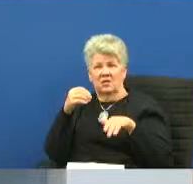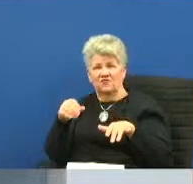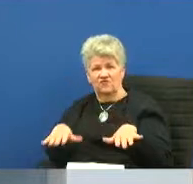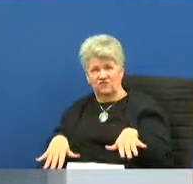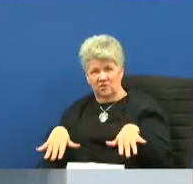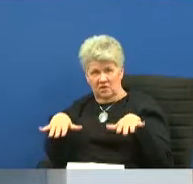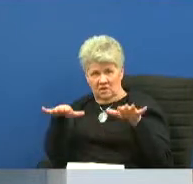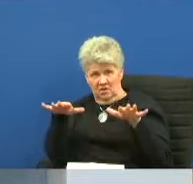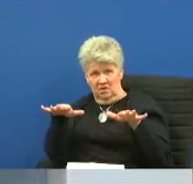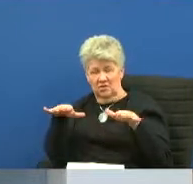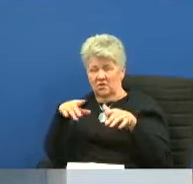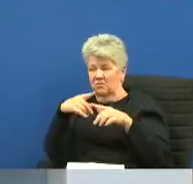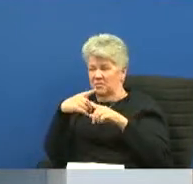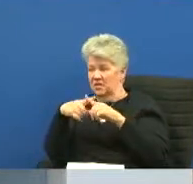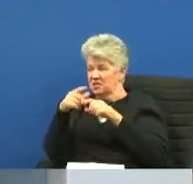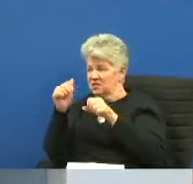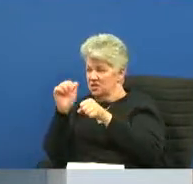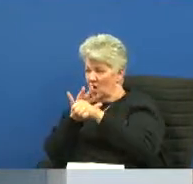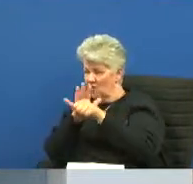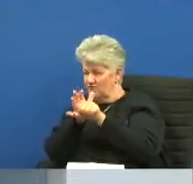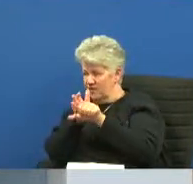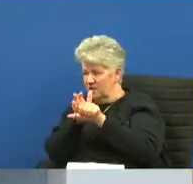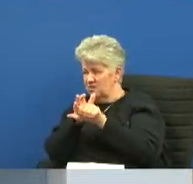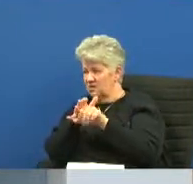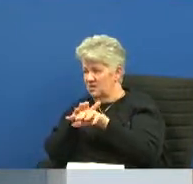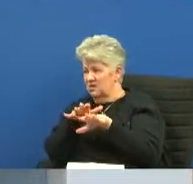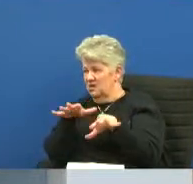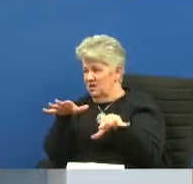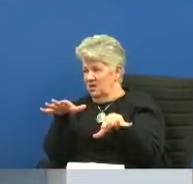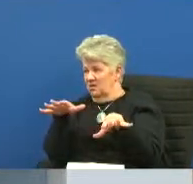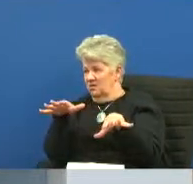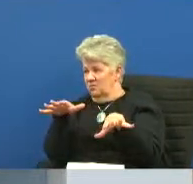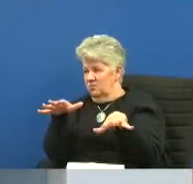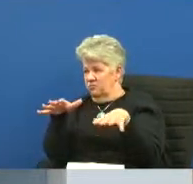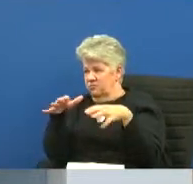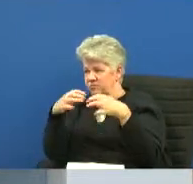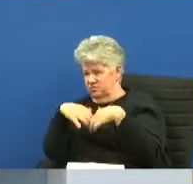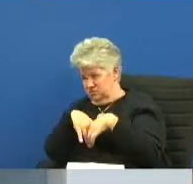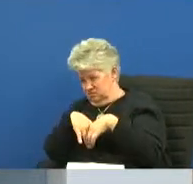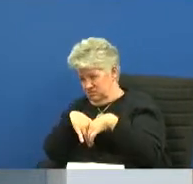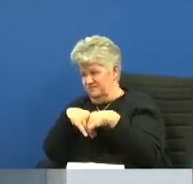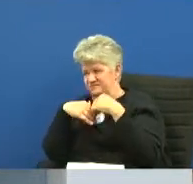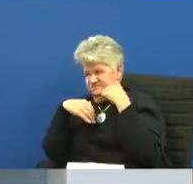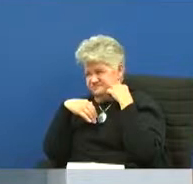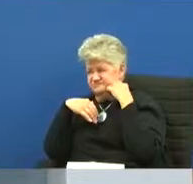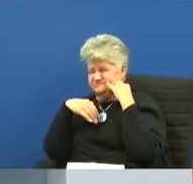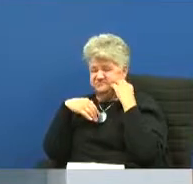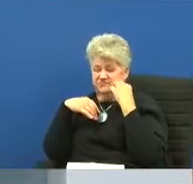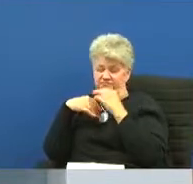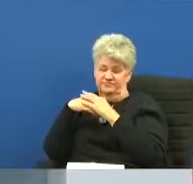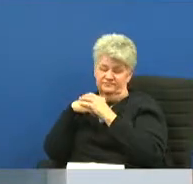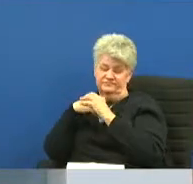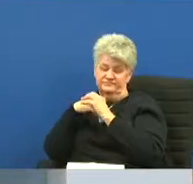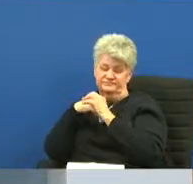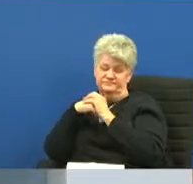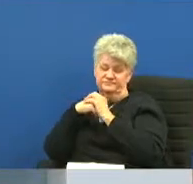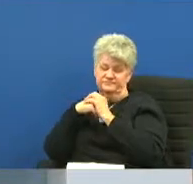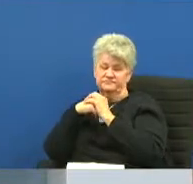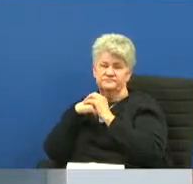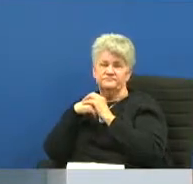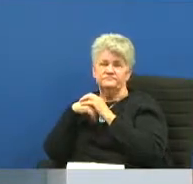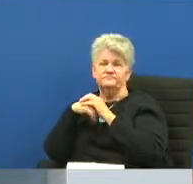flood and COVID that happened, there were some extensions between the parish attorney's office and the state that were granted,